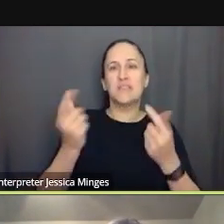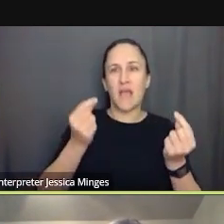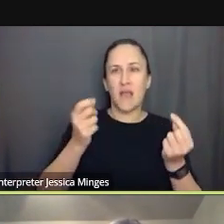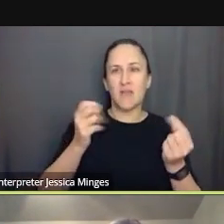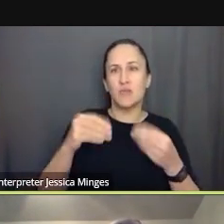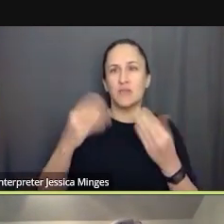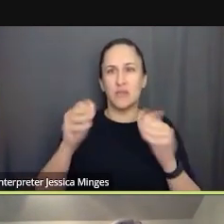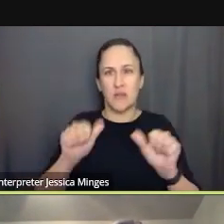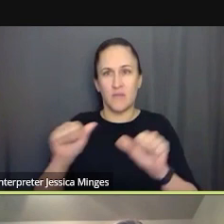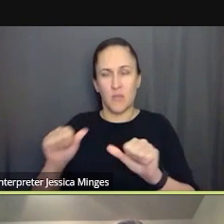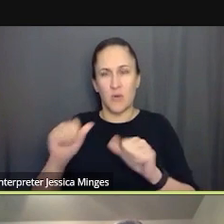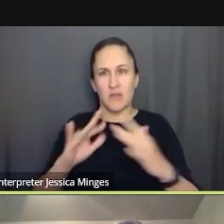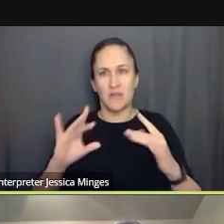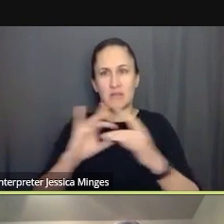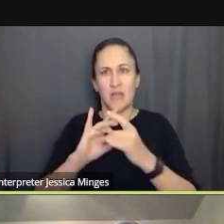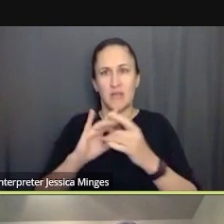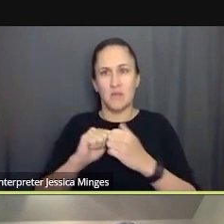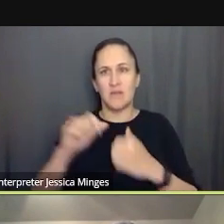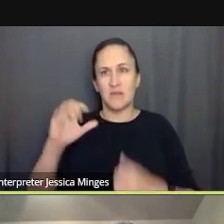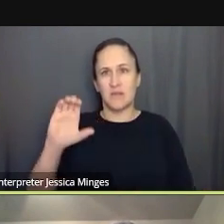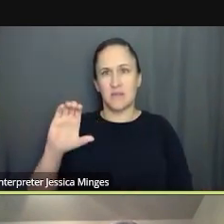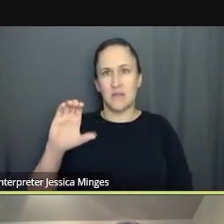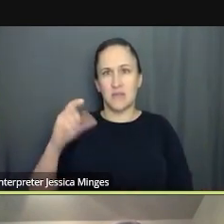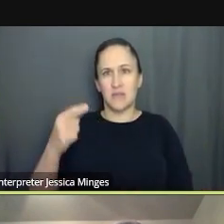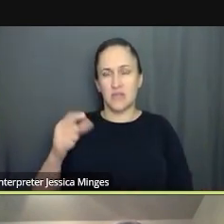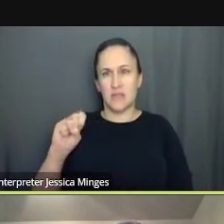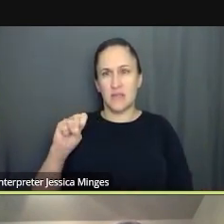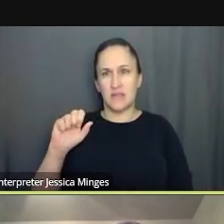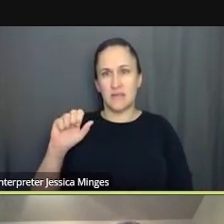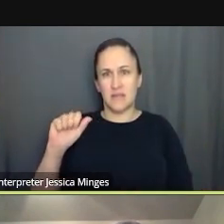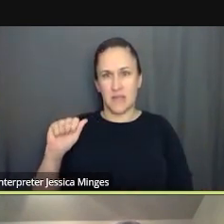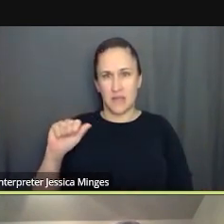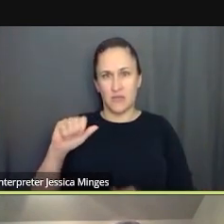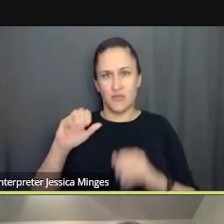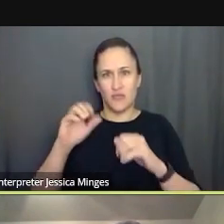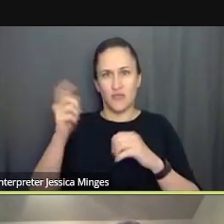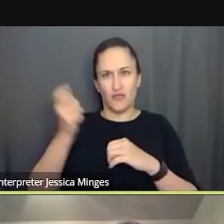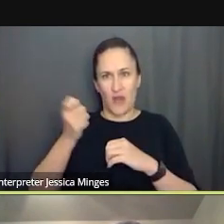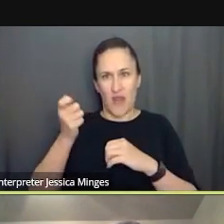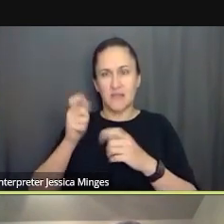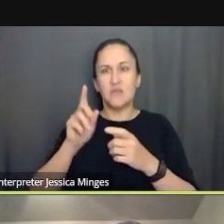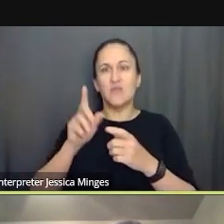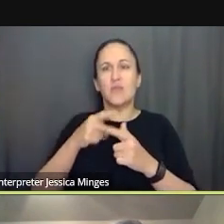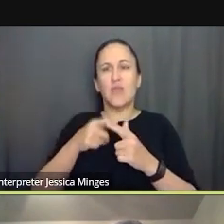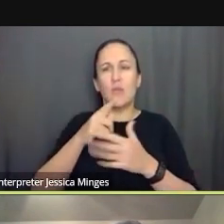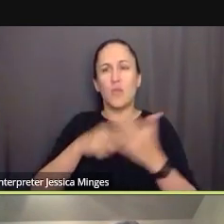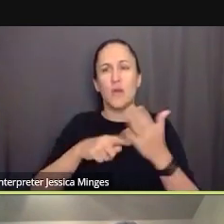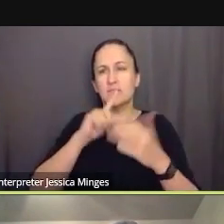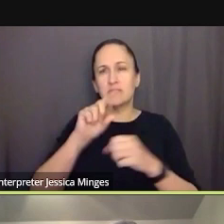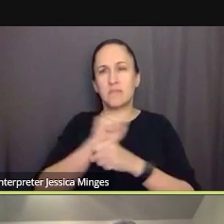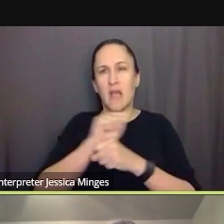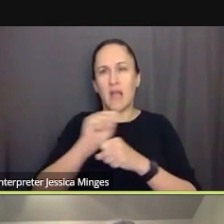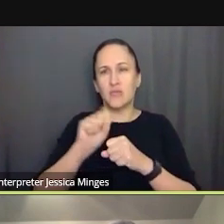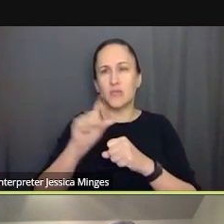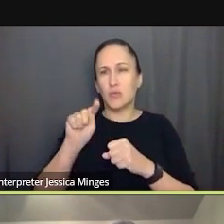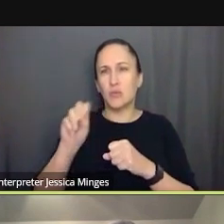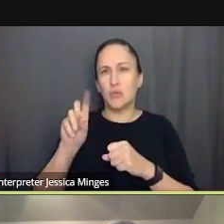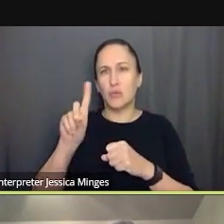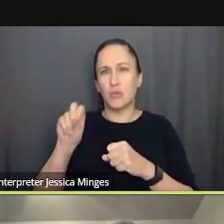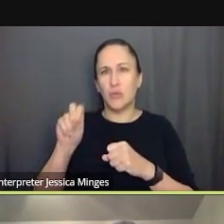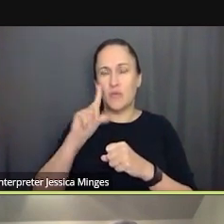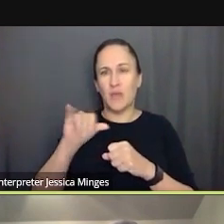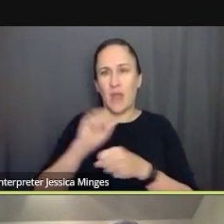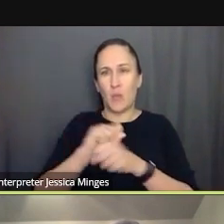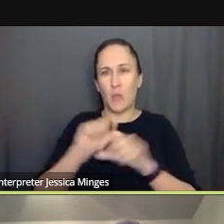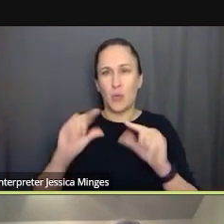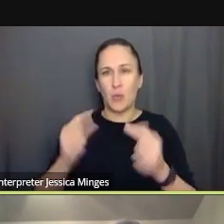to this CGSA grant, like what could be an actual to do for this work group,